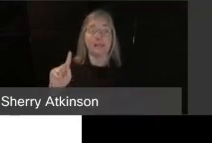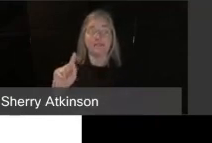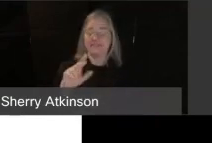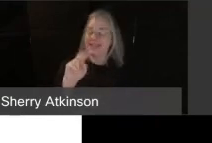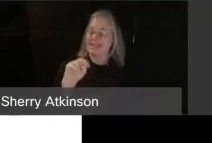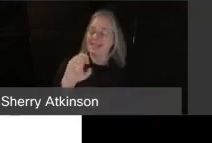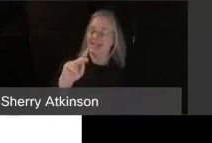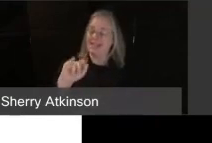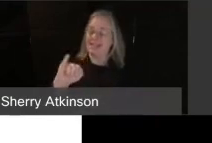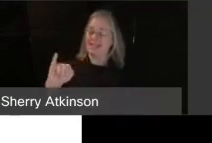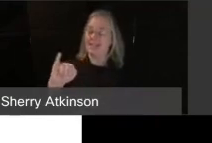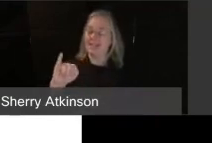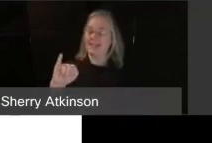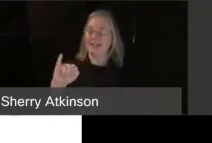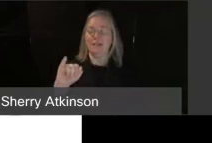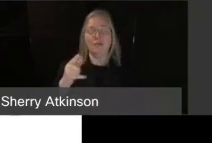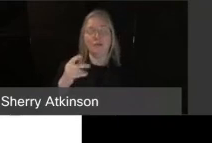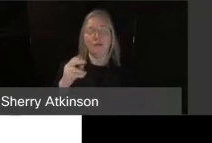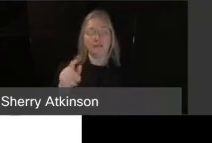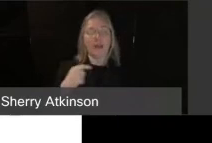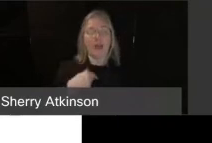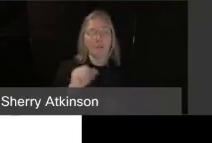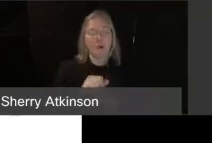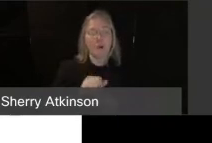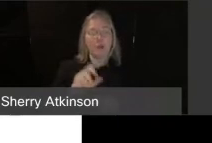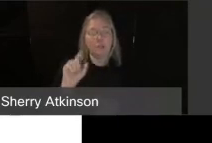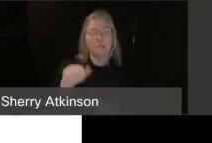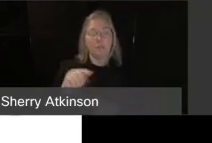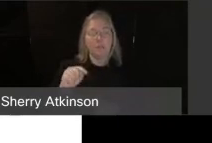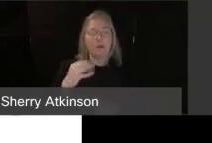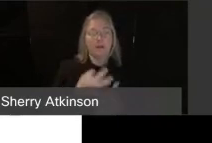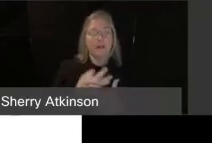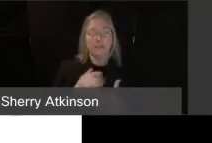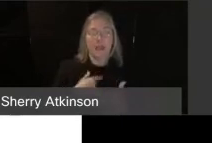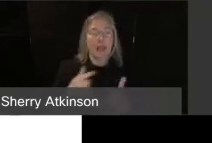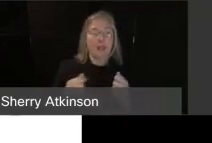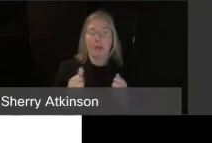Finance and I handle all things debt for the county.